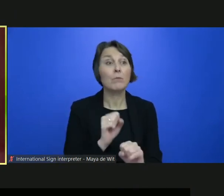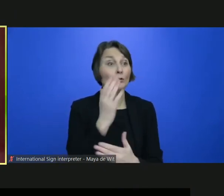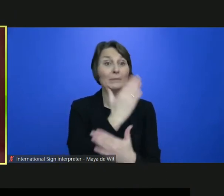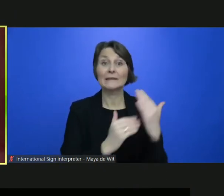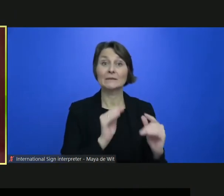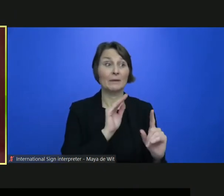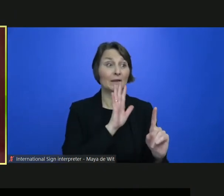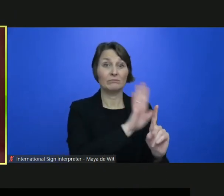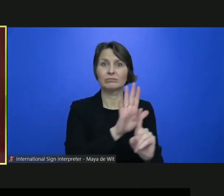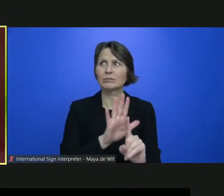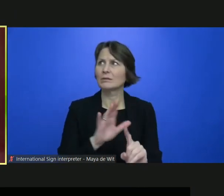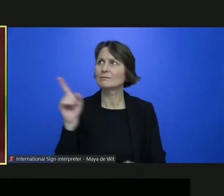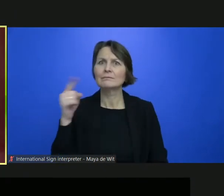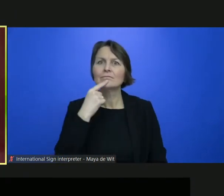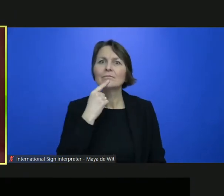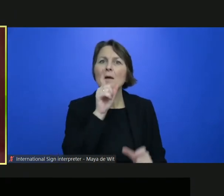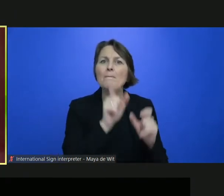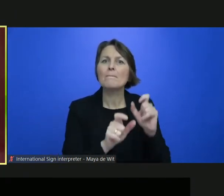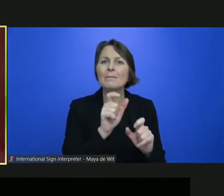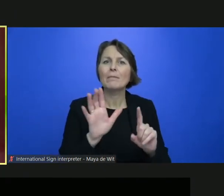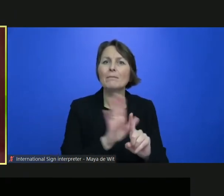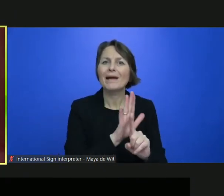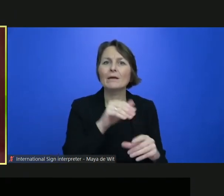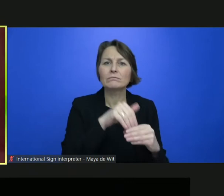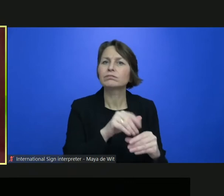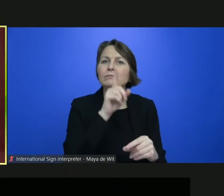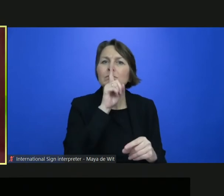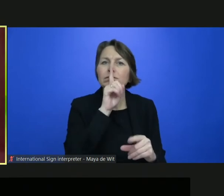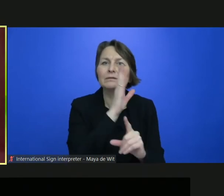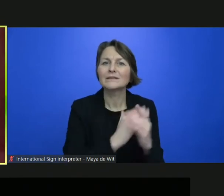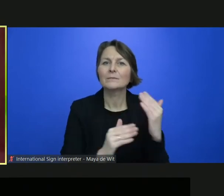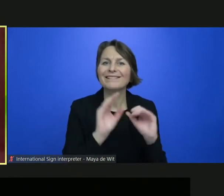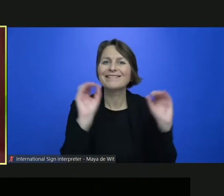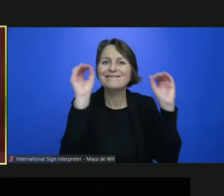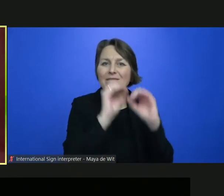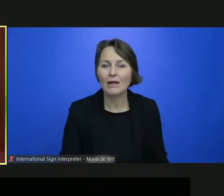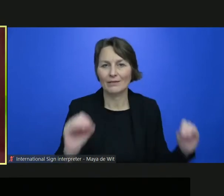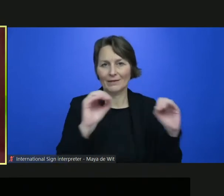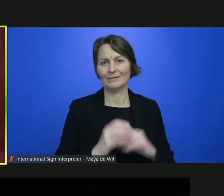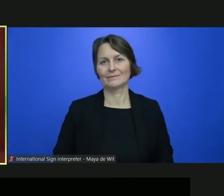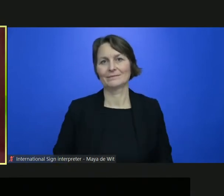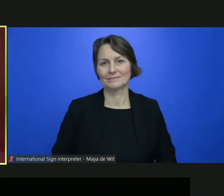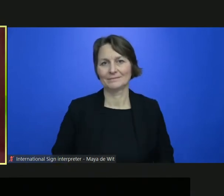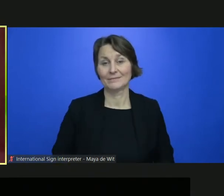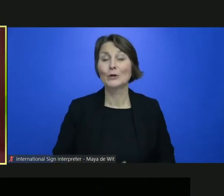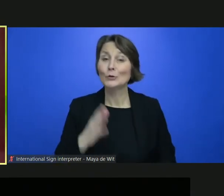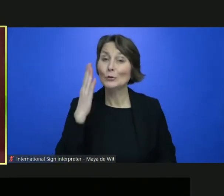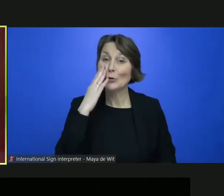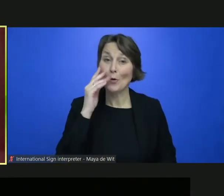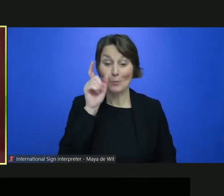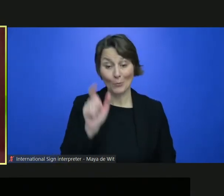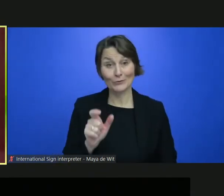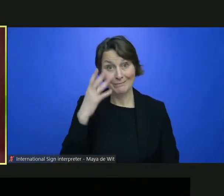database. And of course, given disabled people are always at least twice as unlikely to be in work, and given most